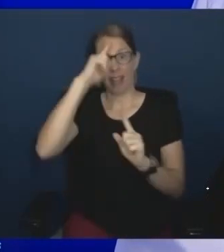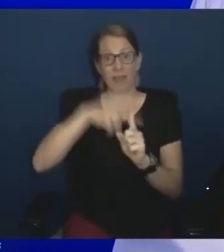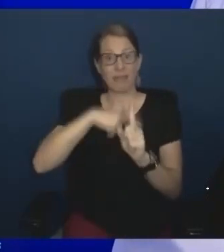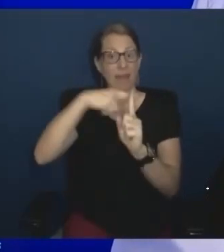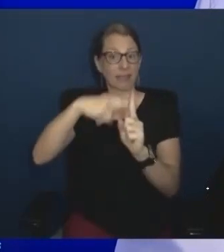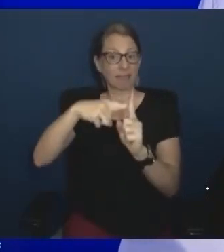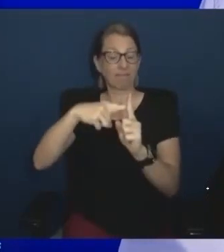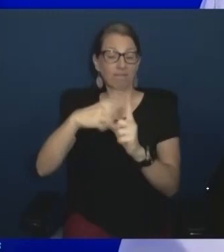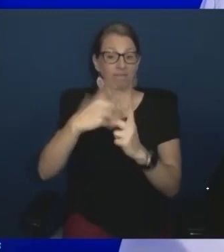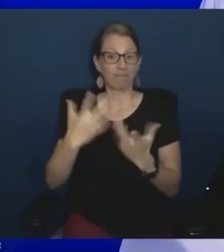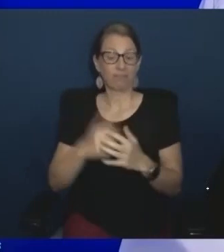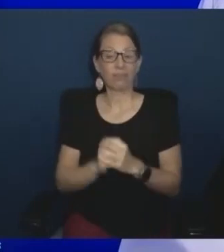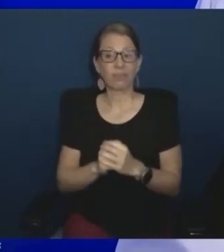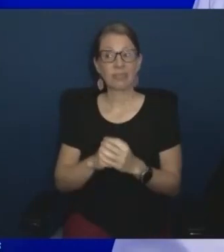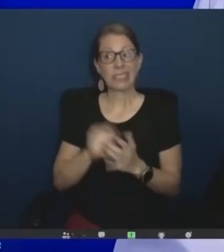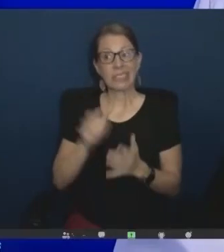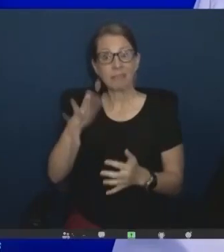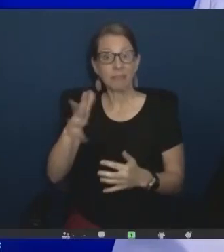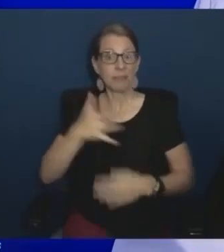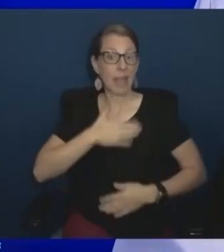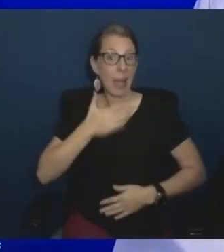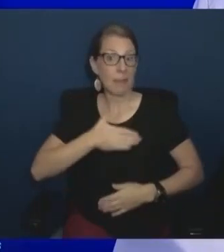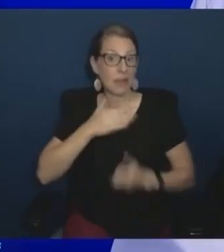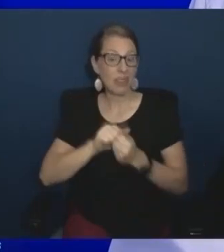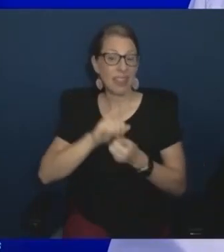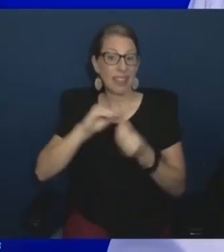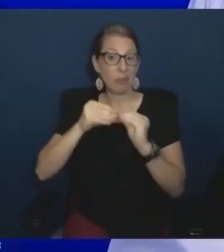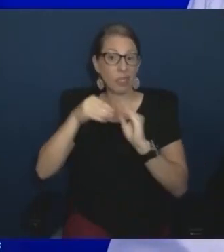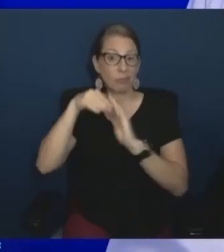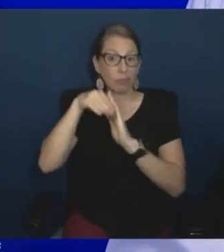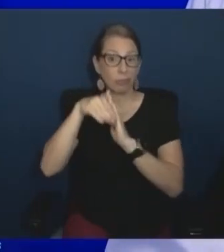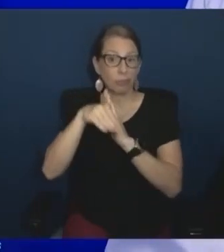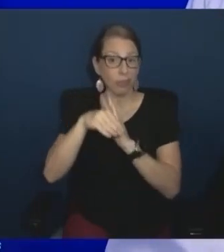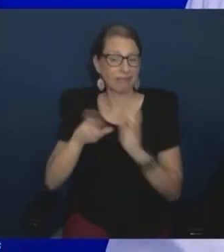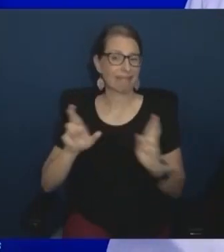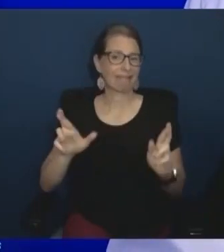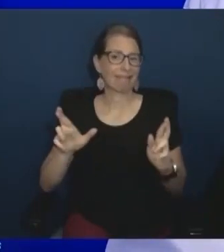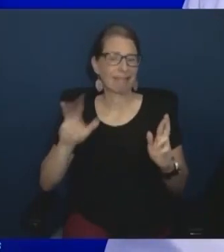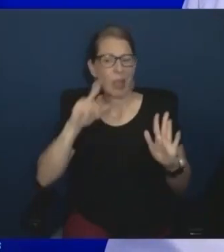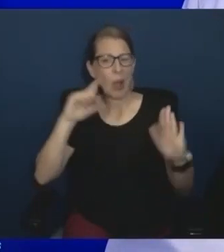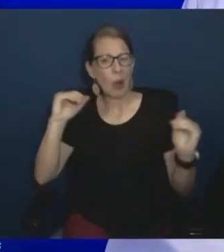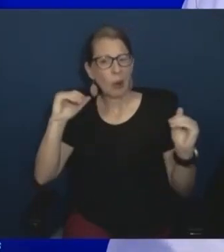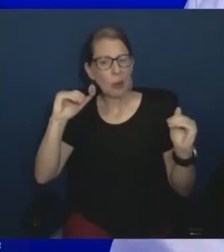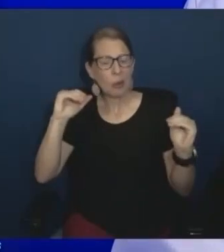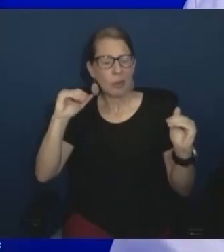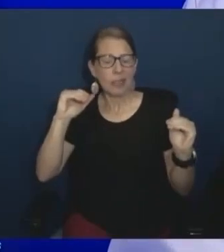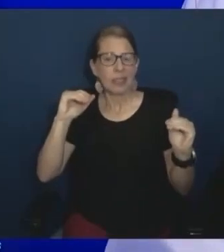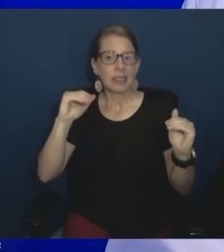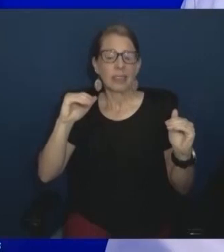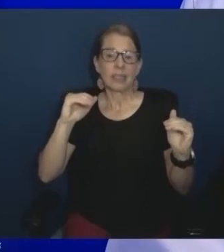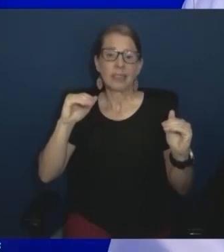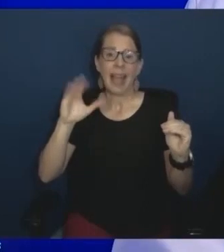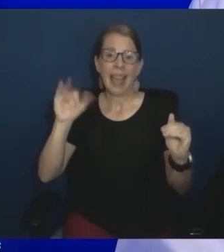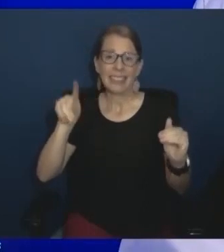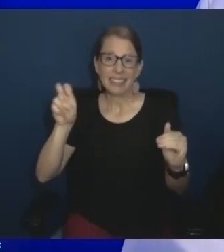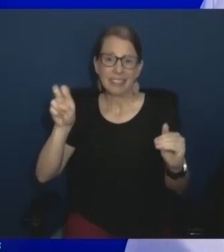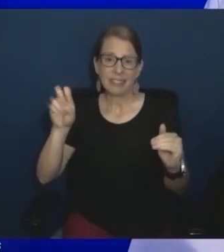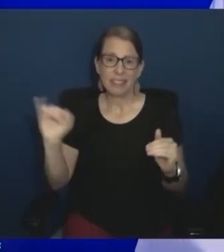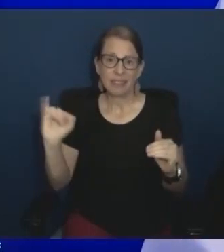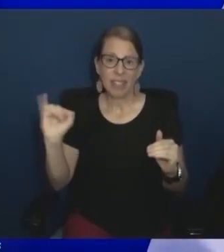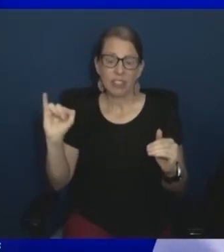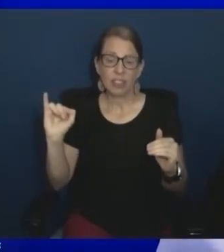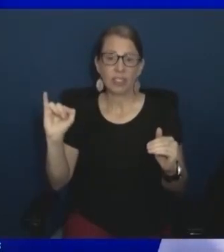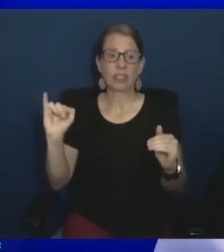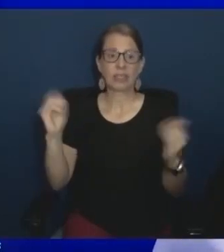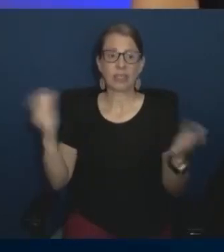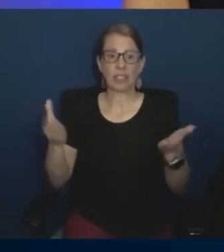somewhat happy with how the numbers are. We want to keep our fingers crossed and hope that the active infections here in the hospital continue